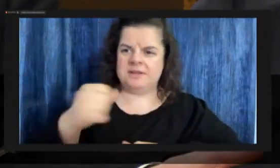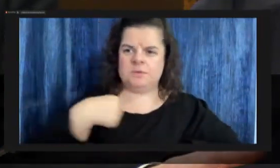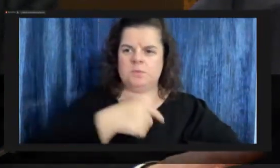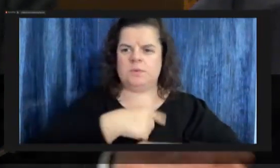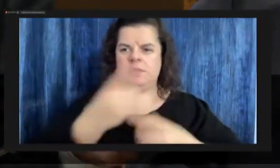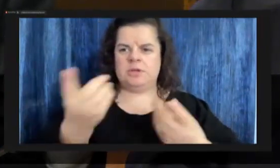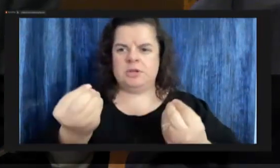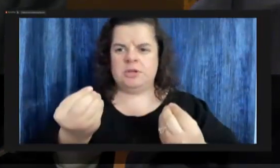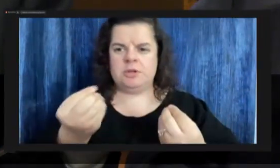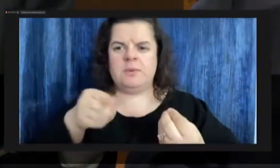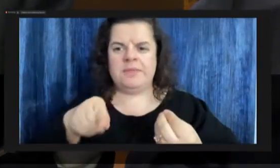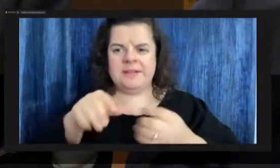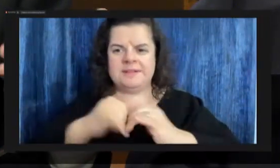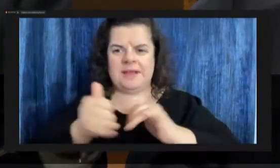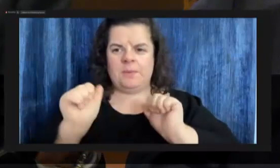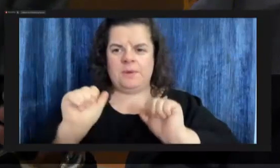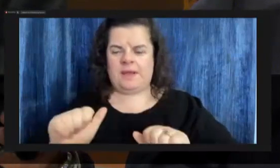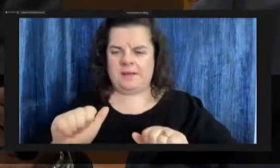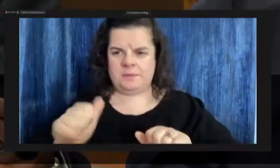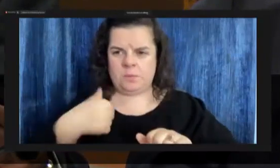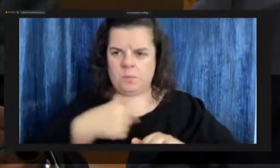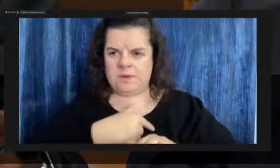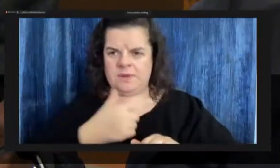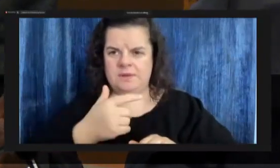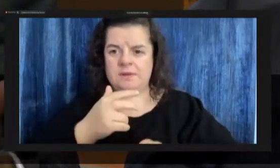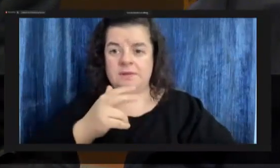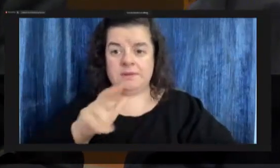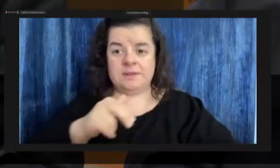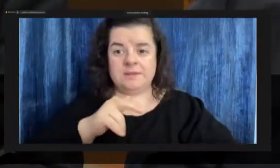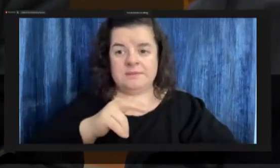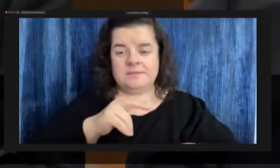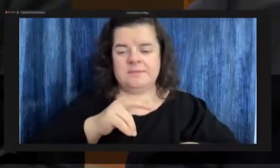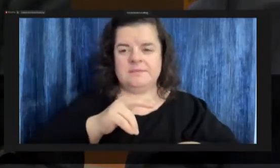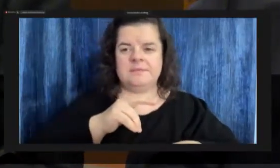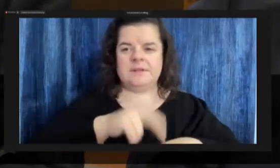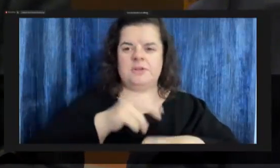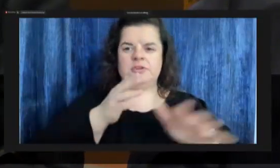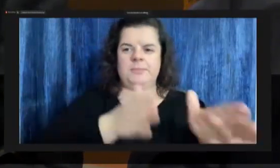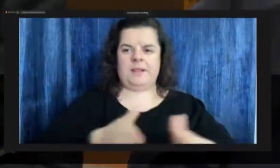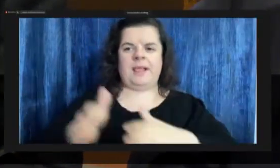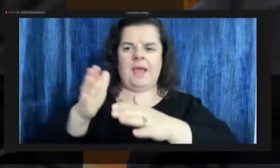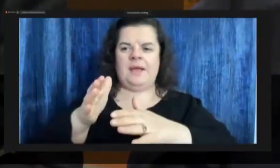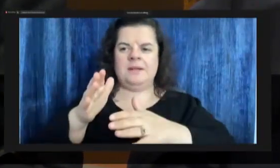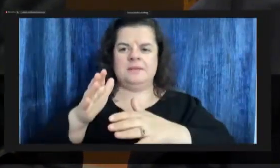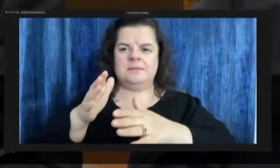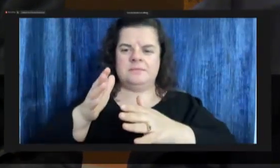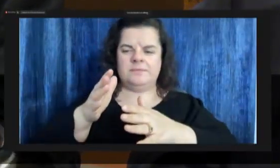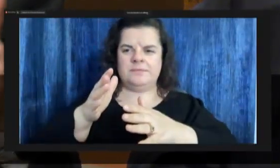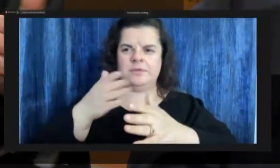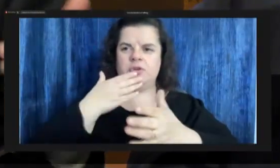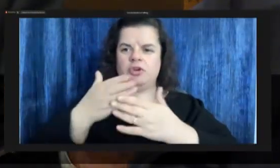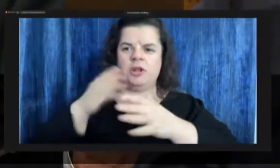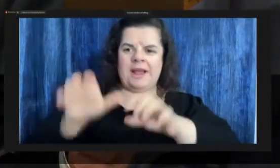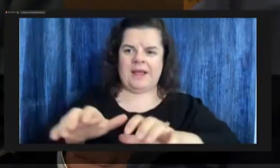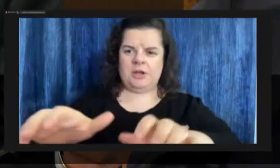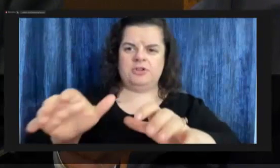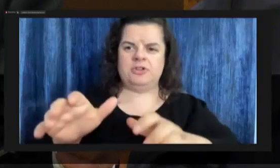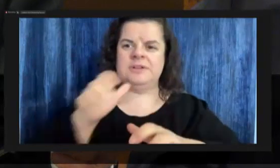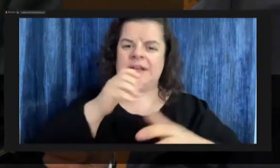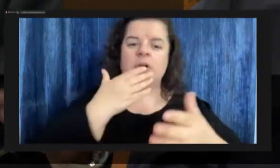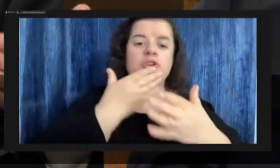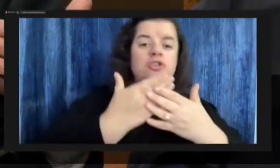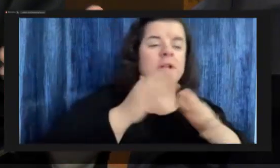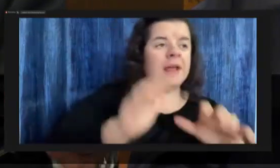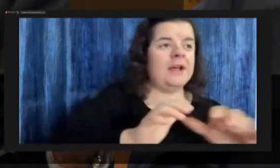the way that we can do that. Nature abhors a vacuum, right? If there's not good activation, there's going to be bad